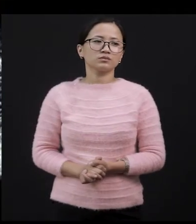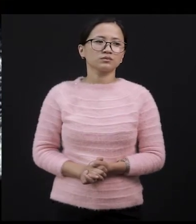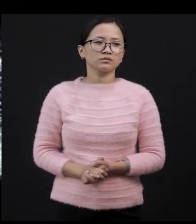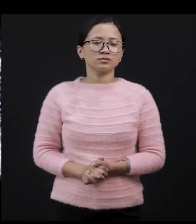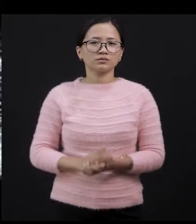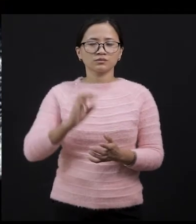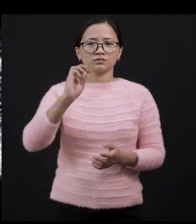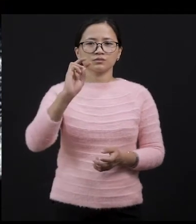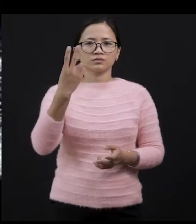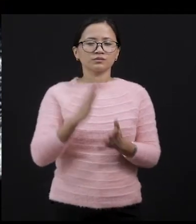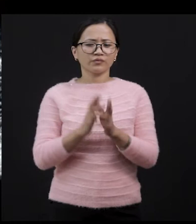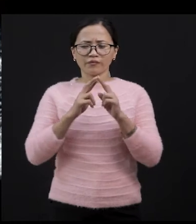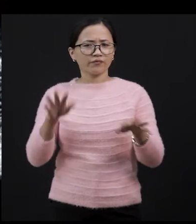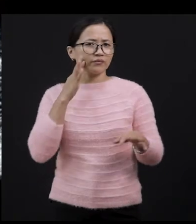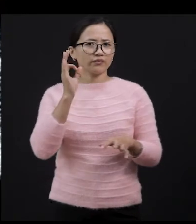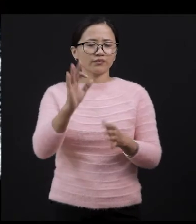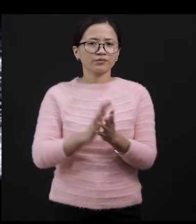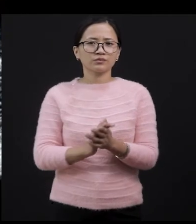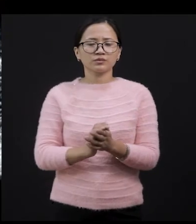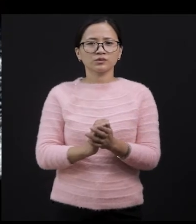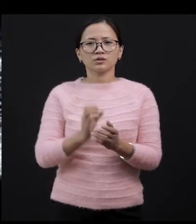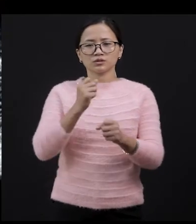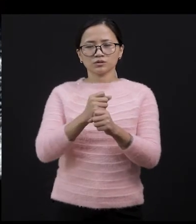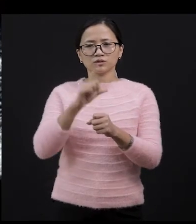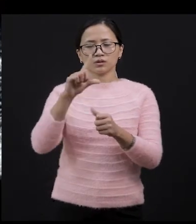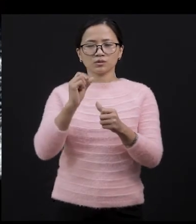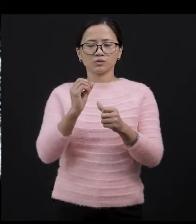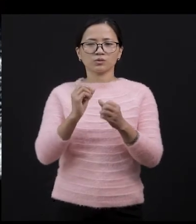Now, the second very important is global warming.